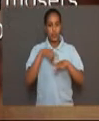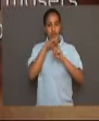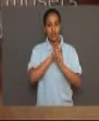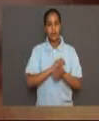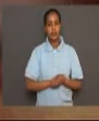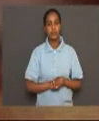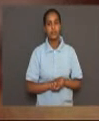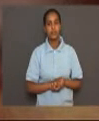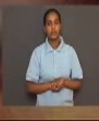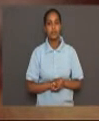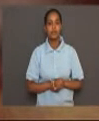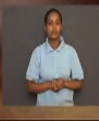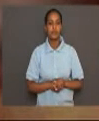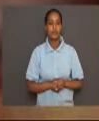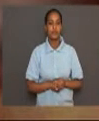Time's up!